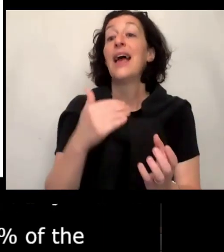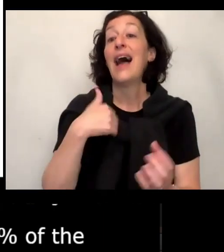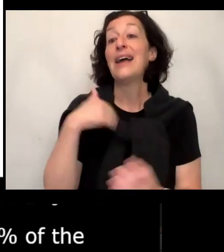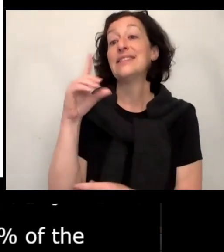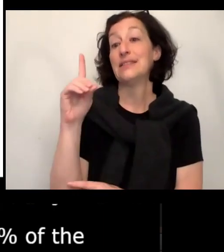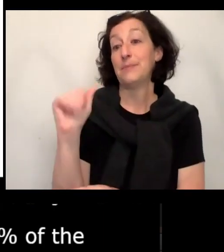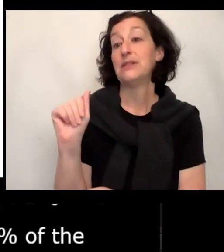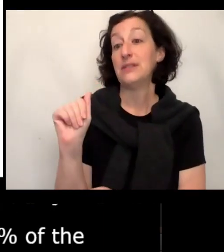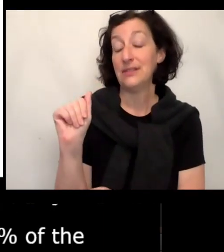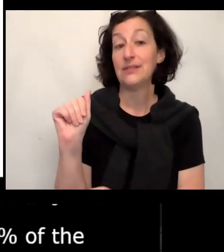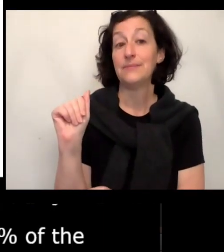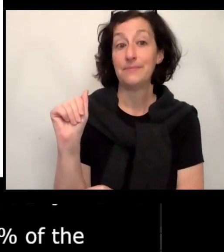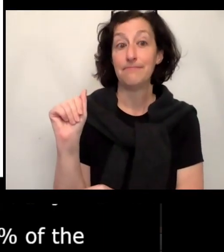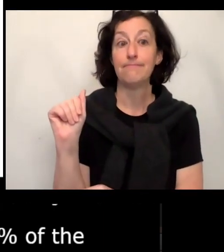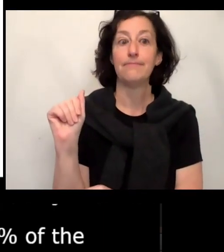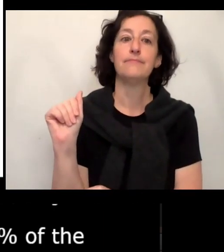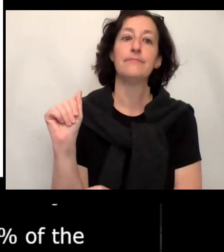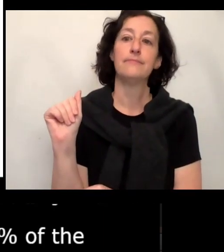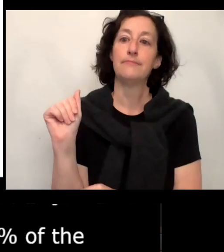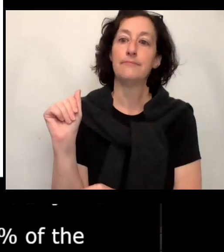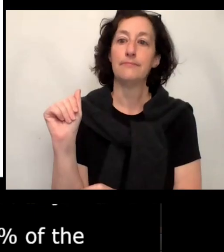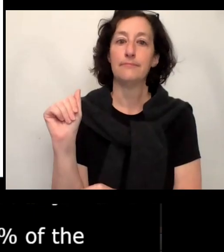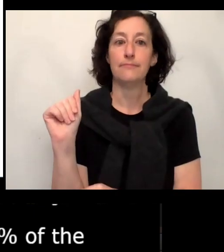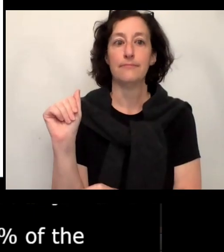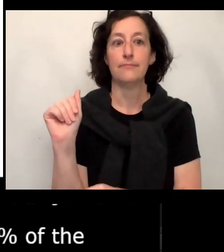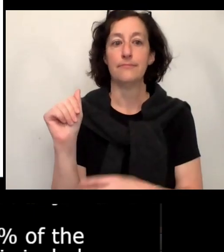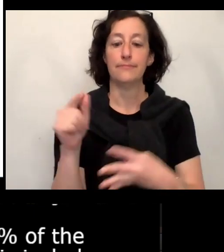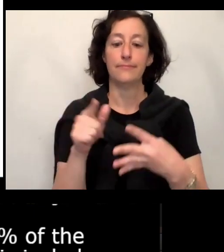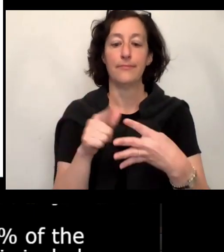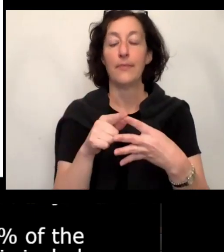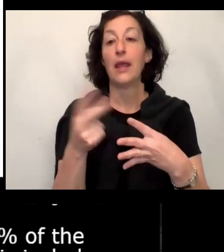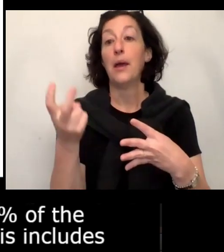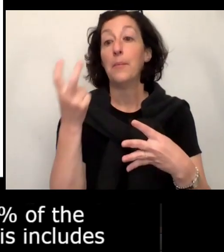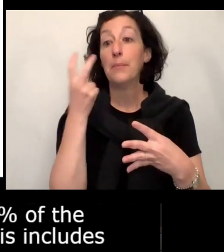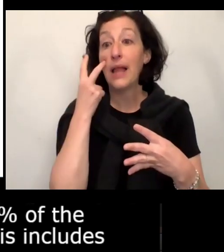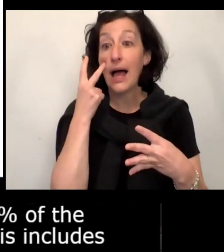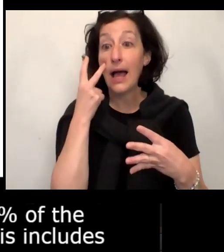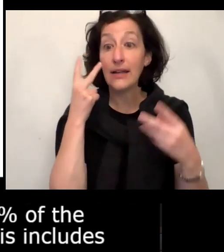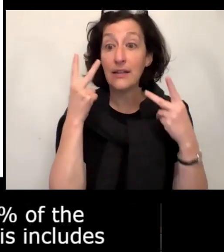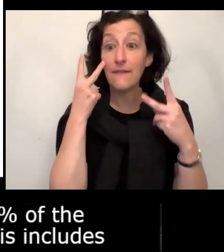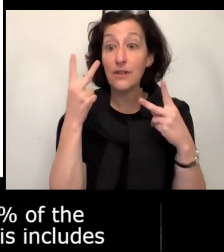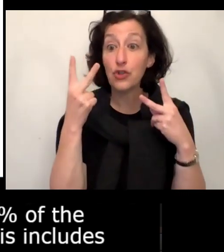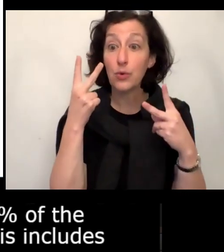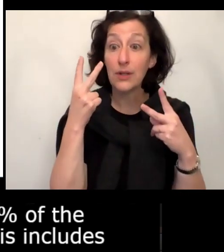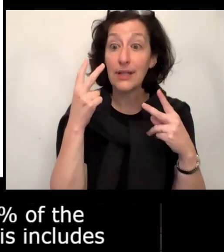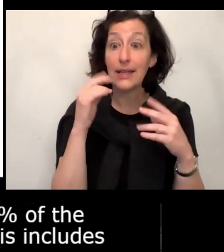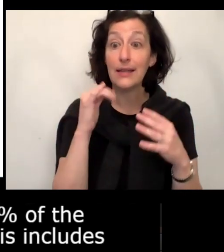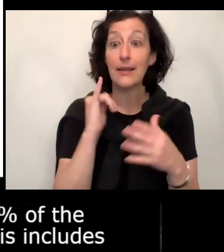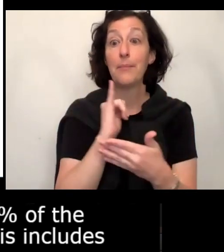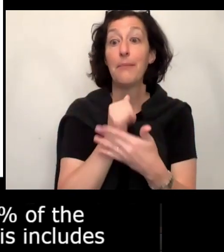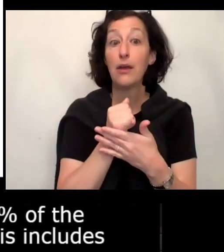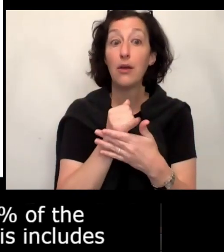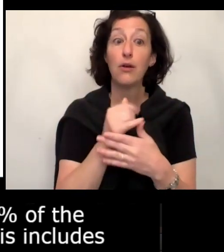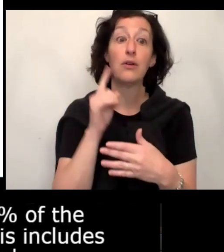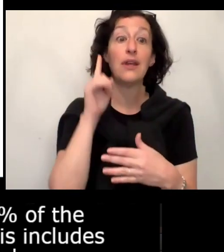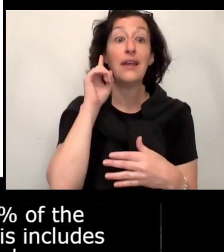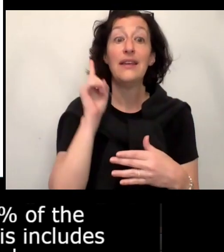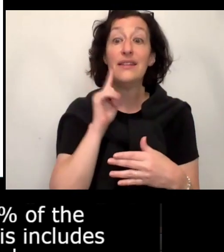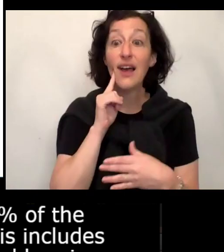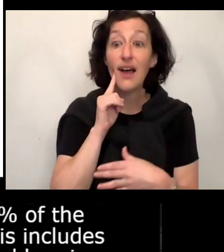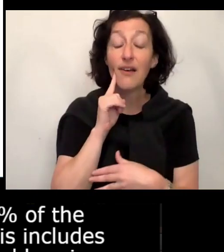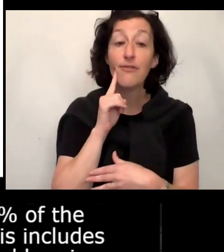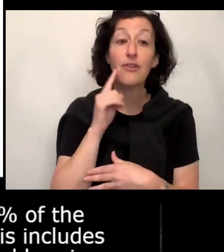And this includes those who are blind and visually impaired, deaf and hearing impaired, those